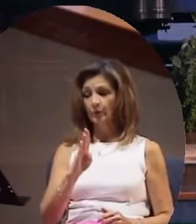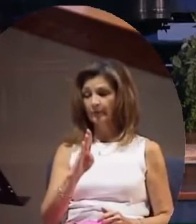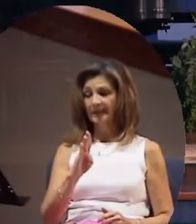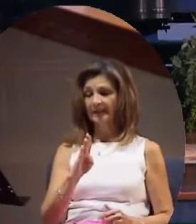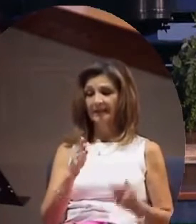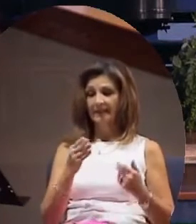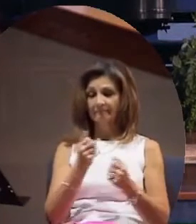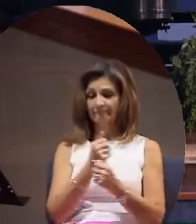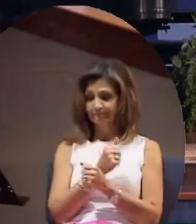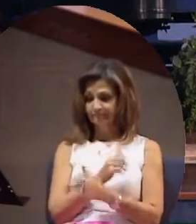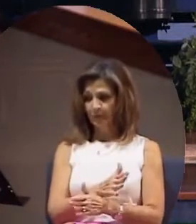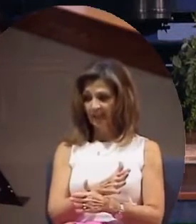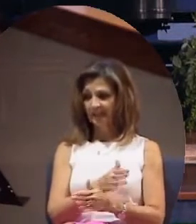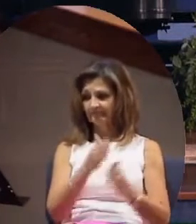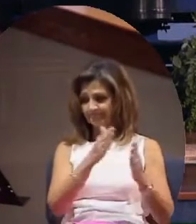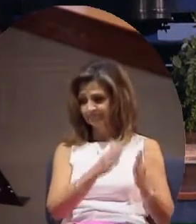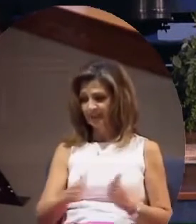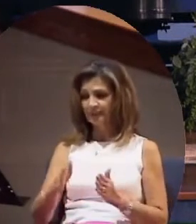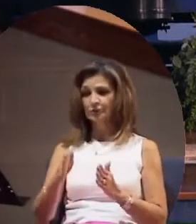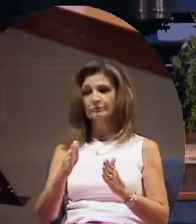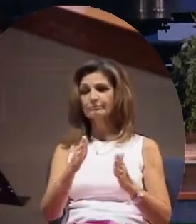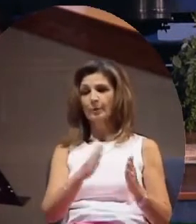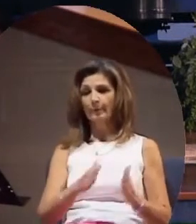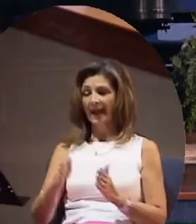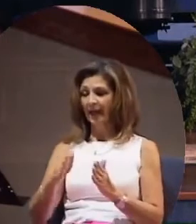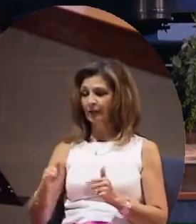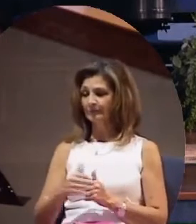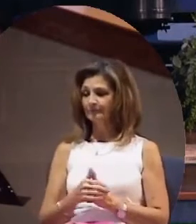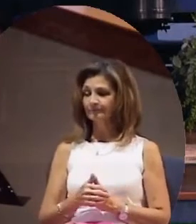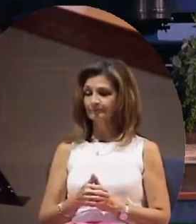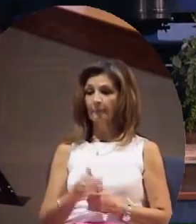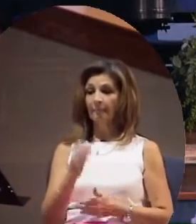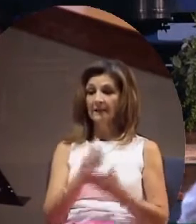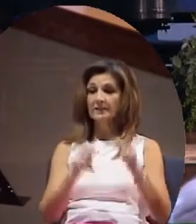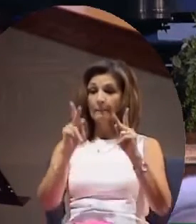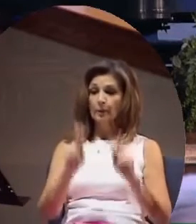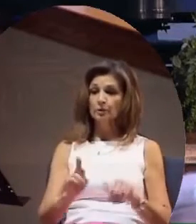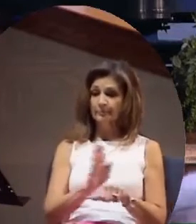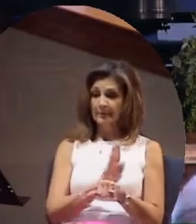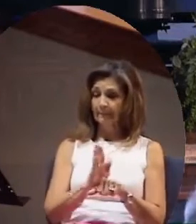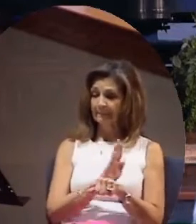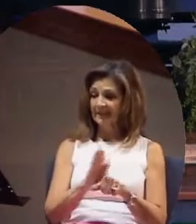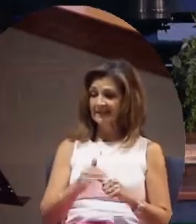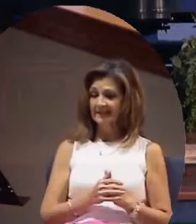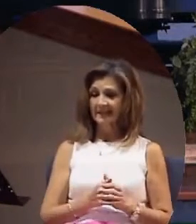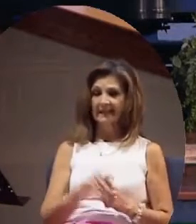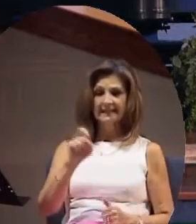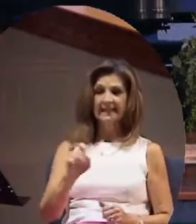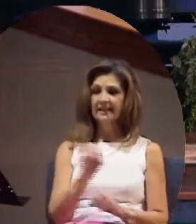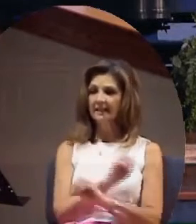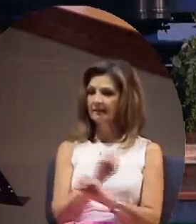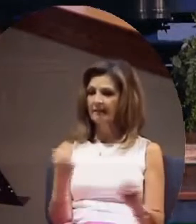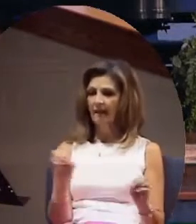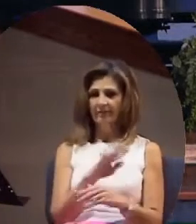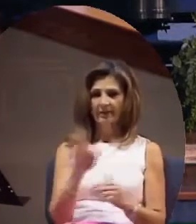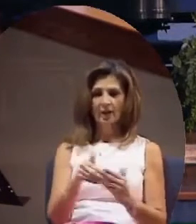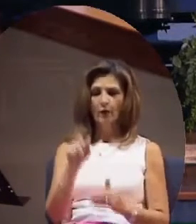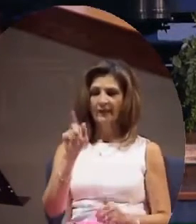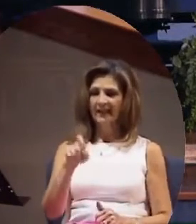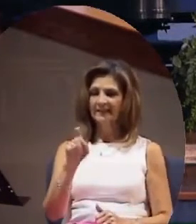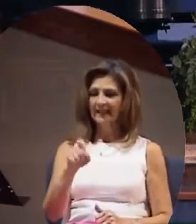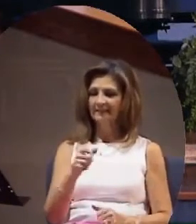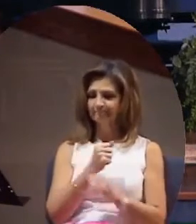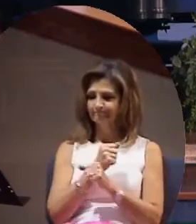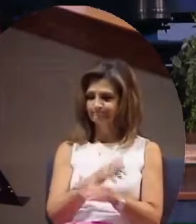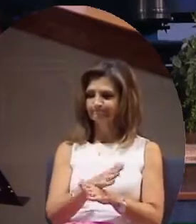number 15. Furnished and prepared. Somebody had been busy. That word means it lacked nothing. It had all they needed. Furnished